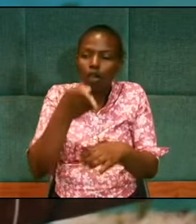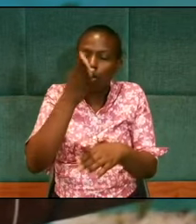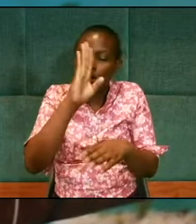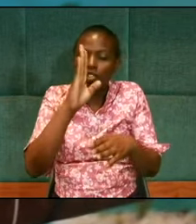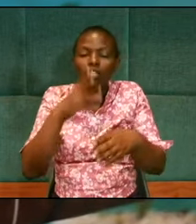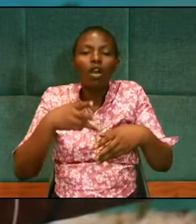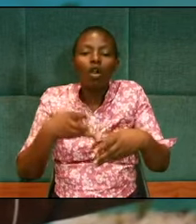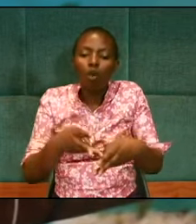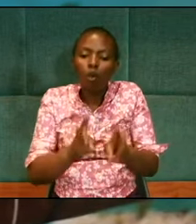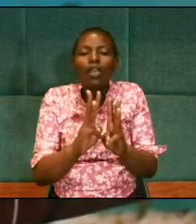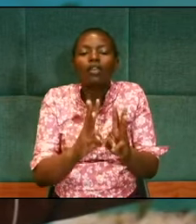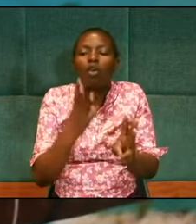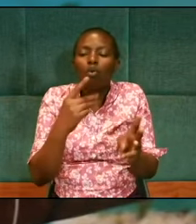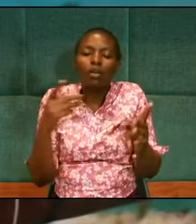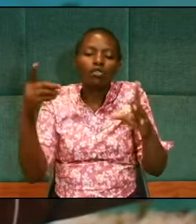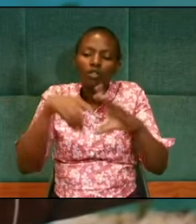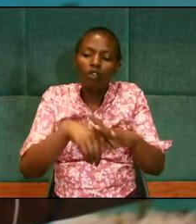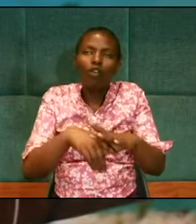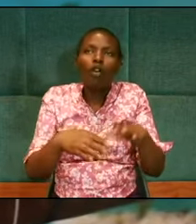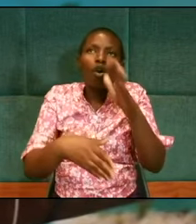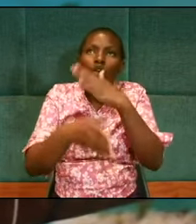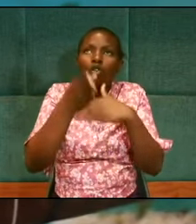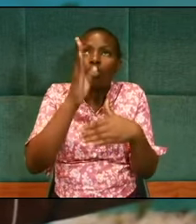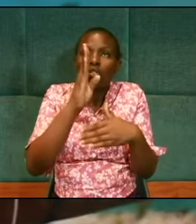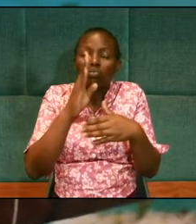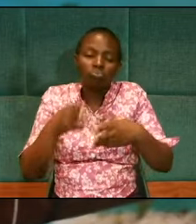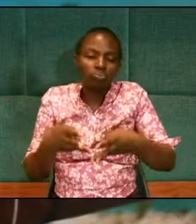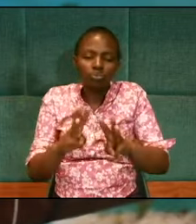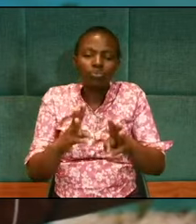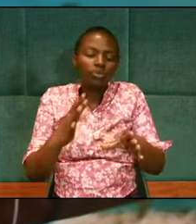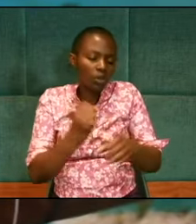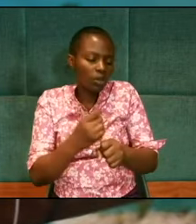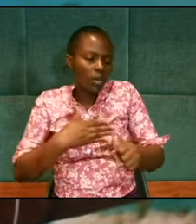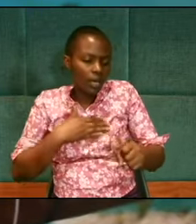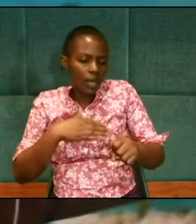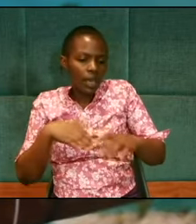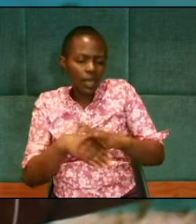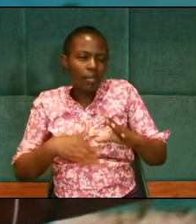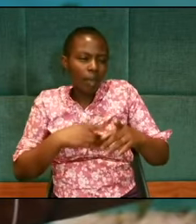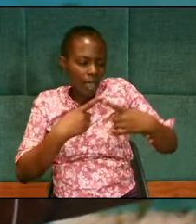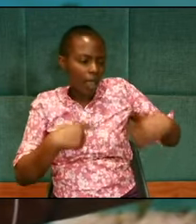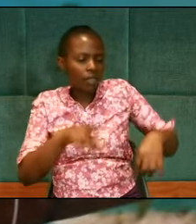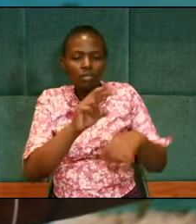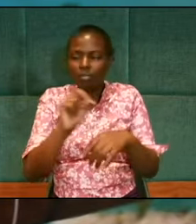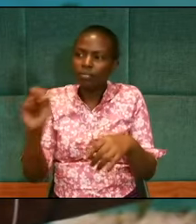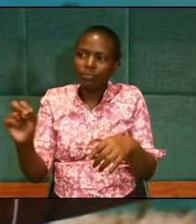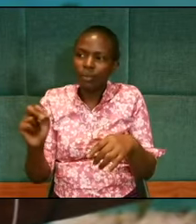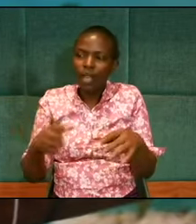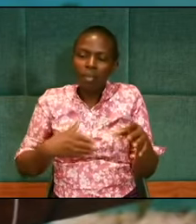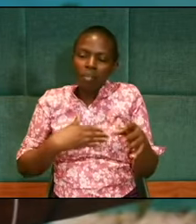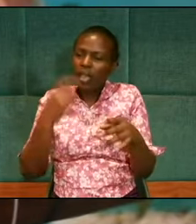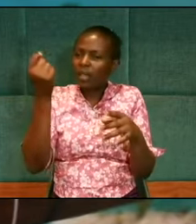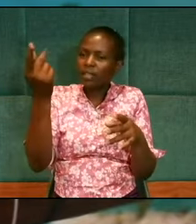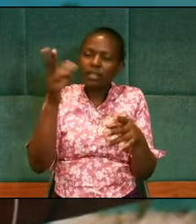want to involve God heavily. I will not trust in my heart and in my own understanding. I